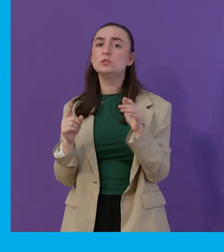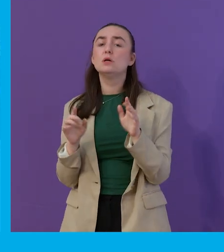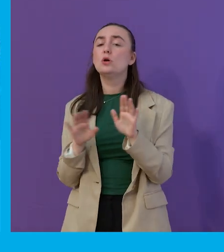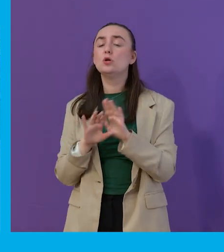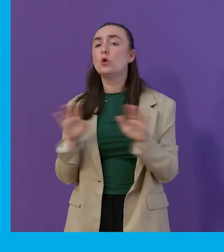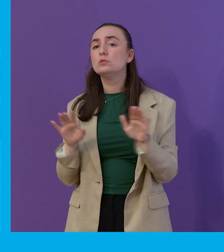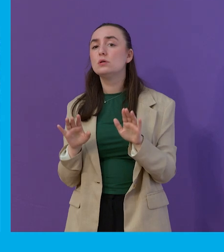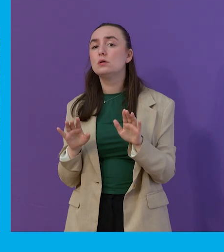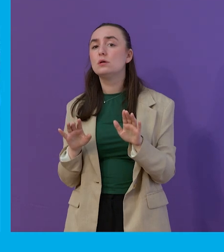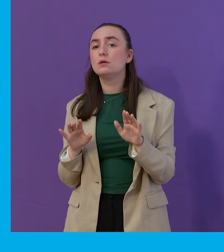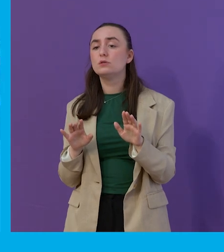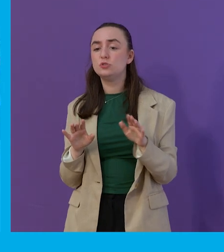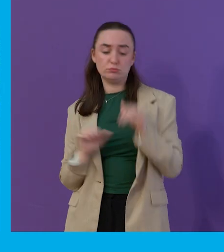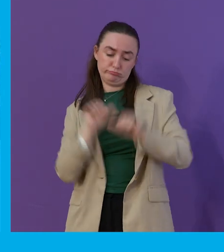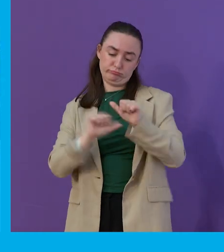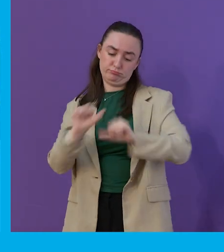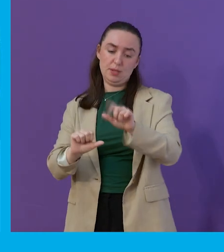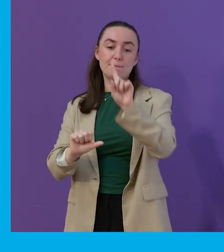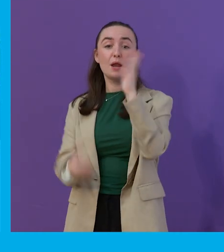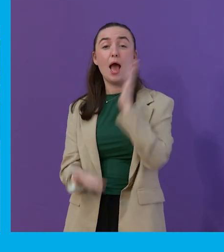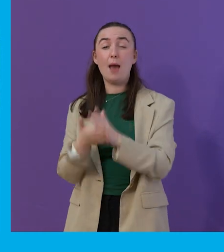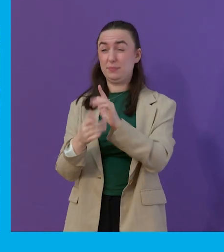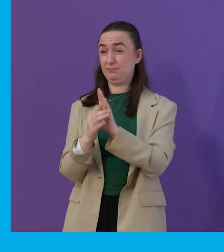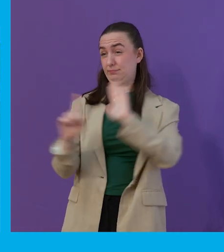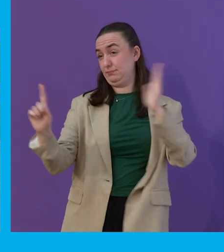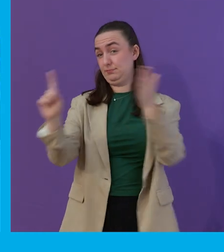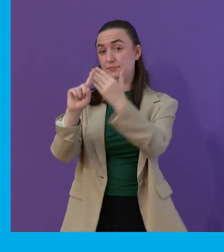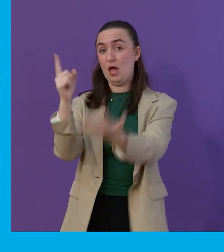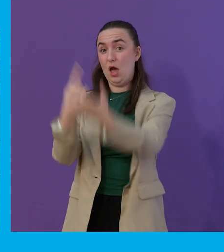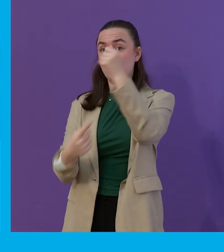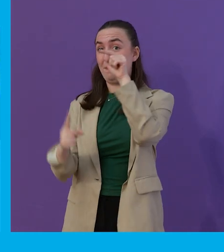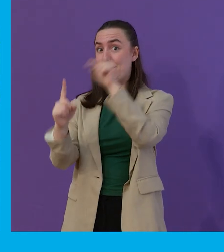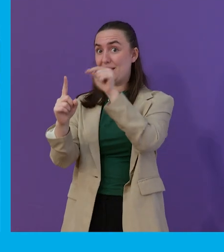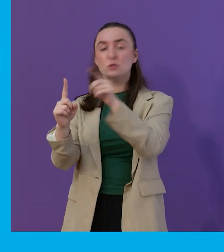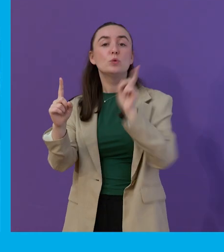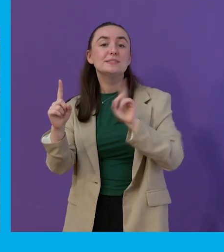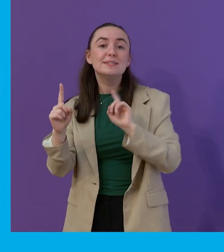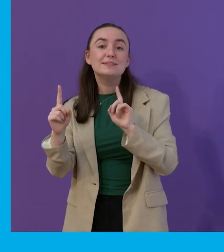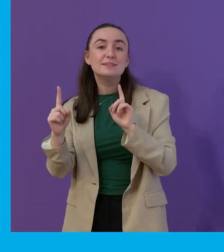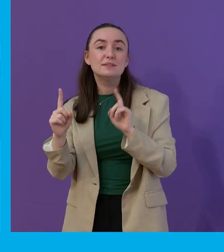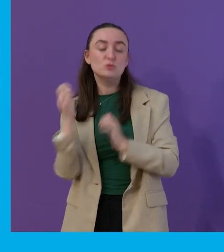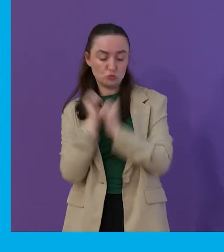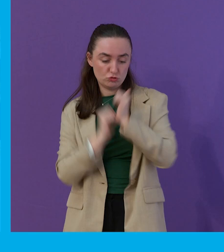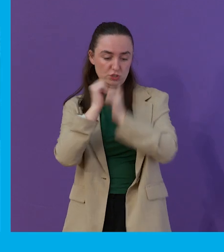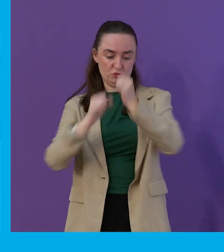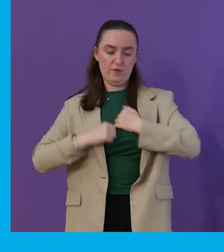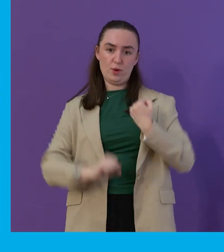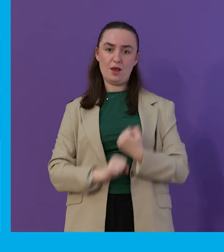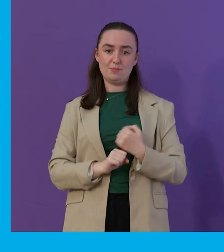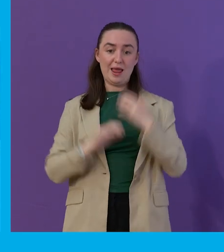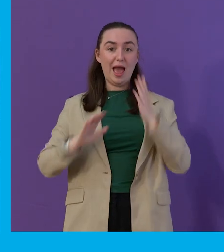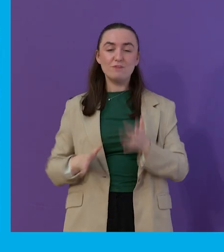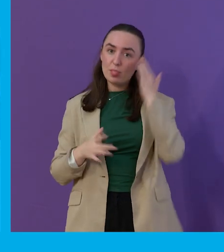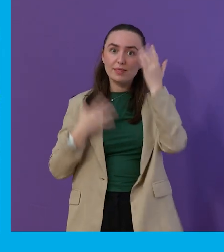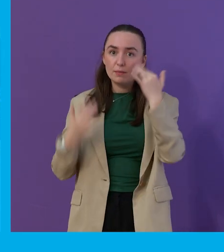of what are we trying to achieve? What is the outcome we are trying to achieve via the structures of our state? Let's not have any sacred cows